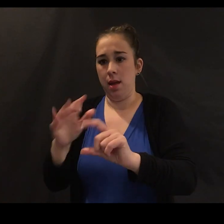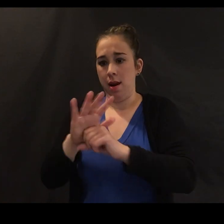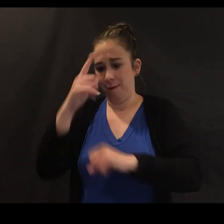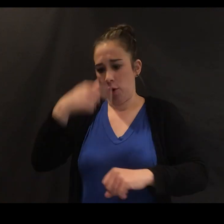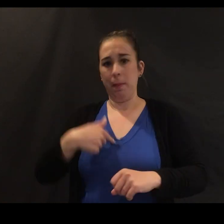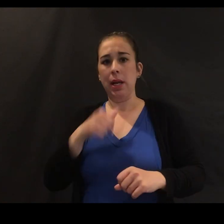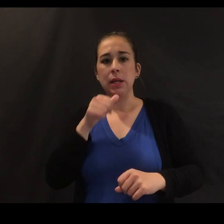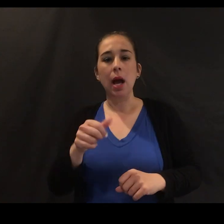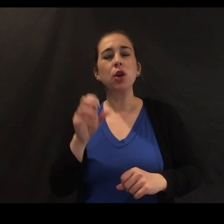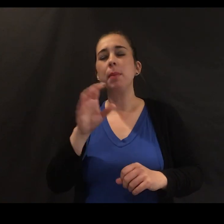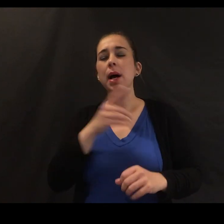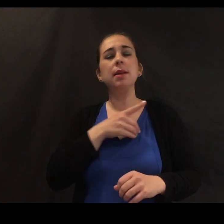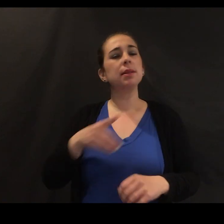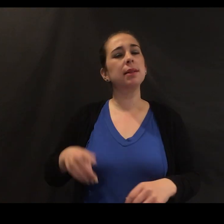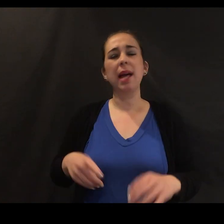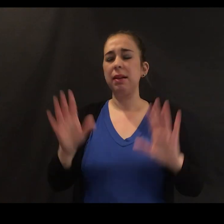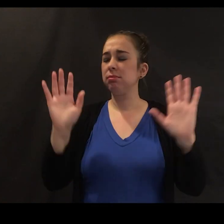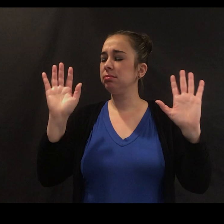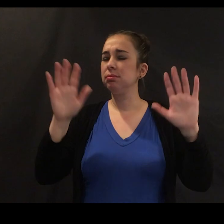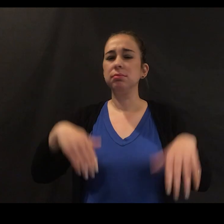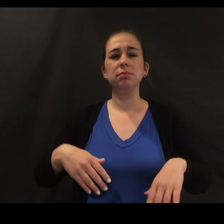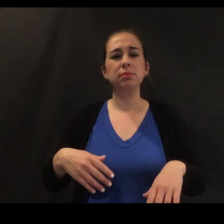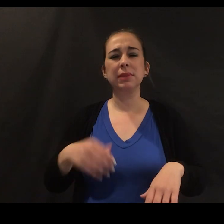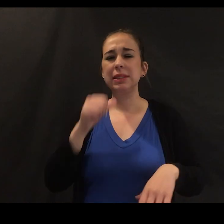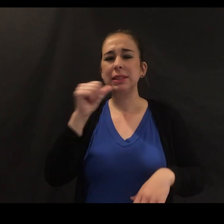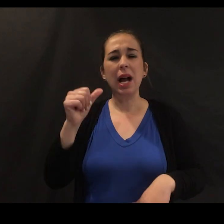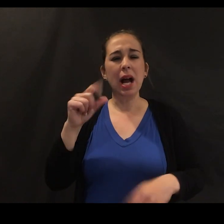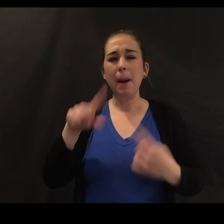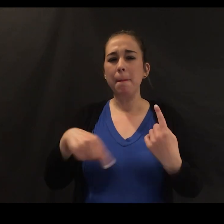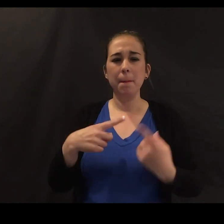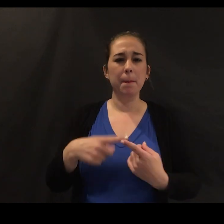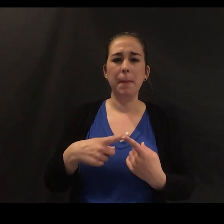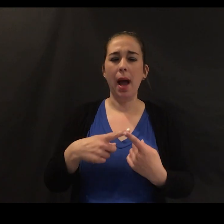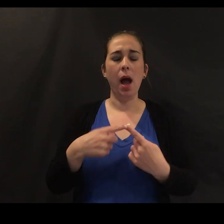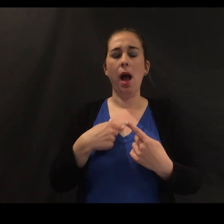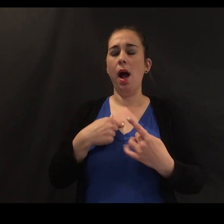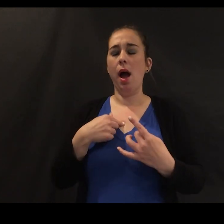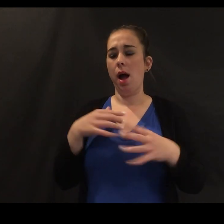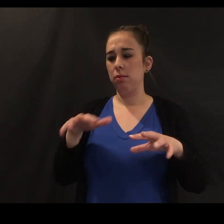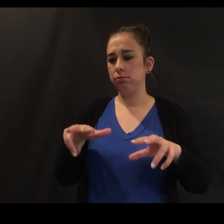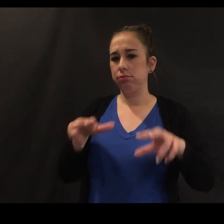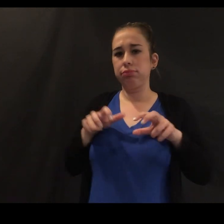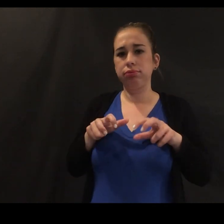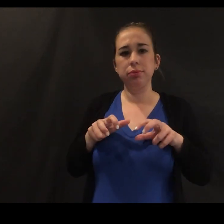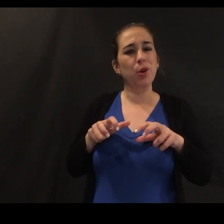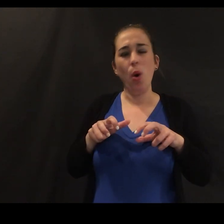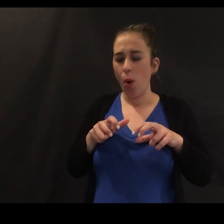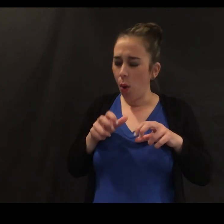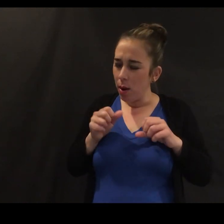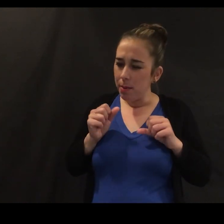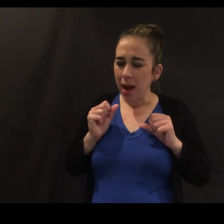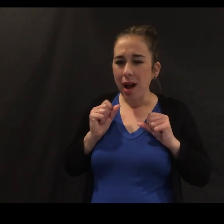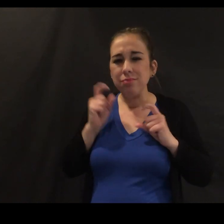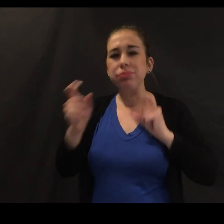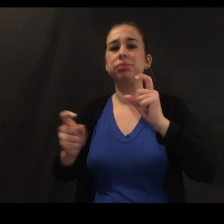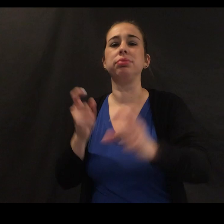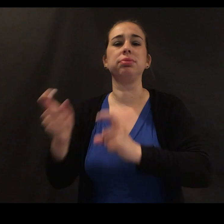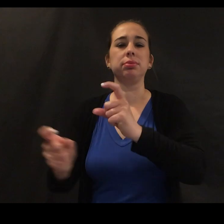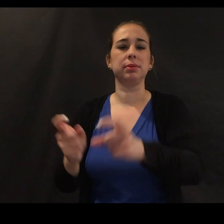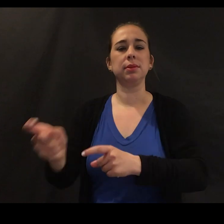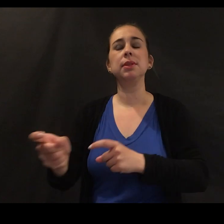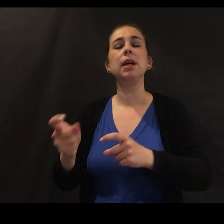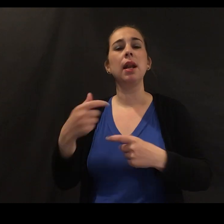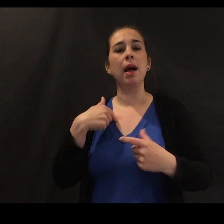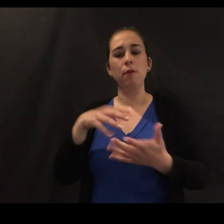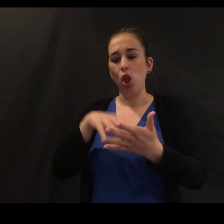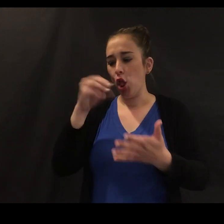this mindset of saying, "No, it's really not about holding on. It's about pouring out." And one of the things that I am learning and have learned over